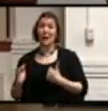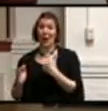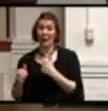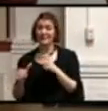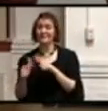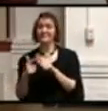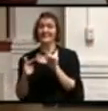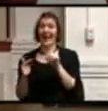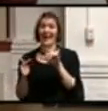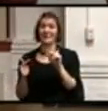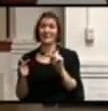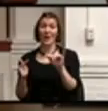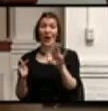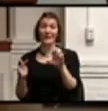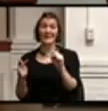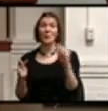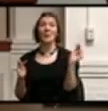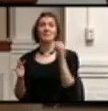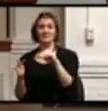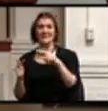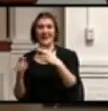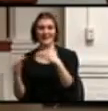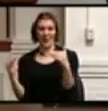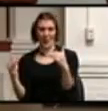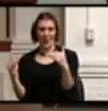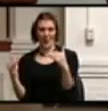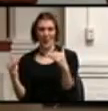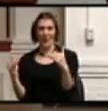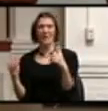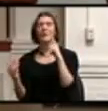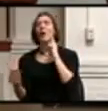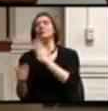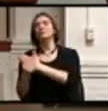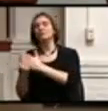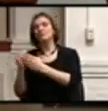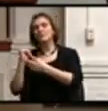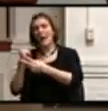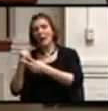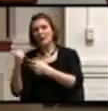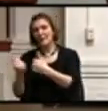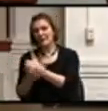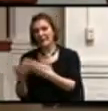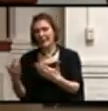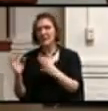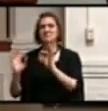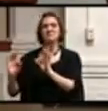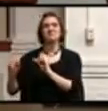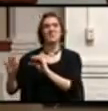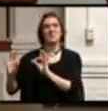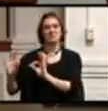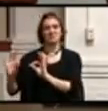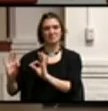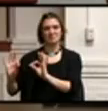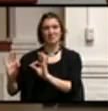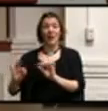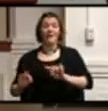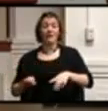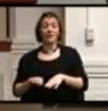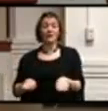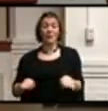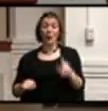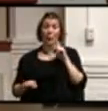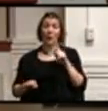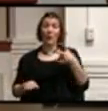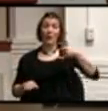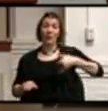administrative offices, essentially, on the second floor with records and some storage. On the lower floor will be the